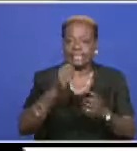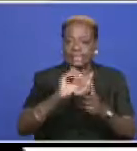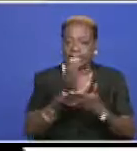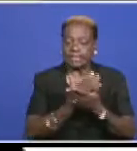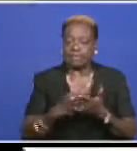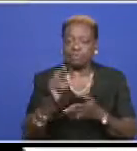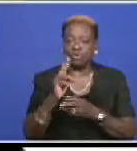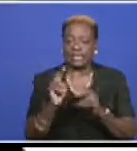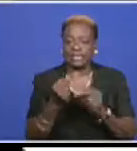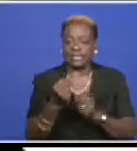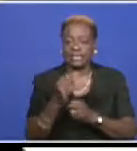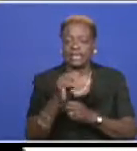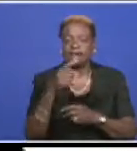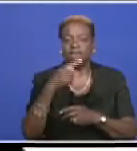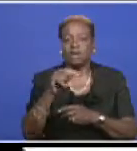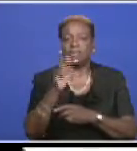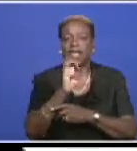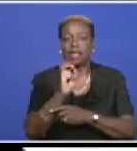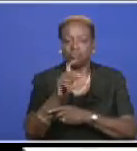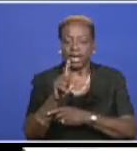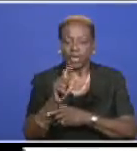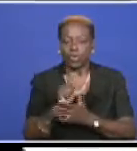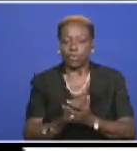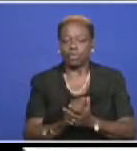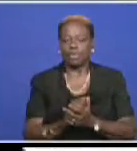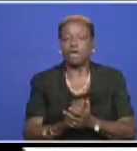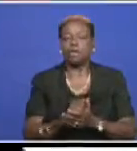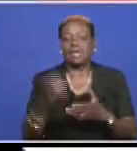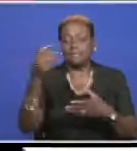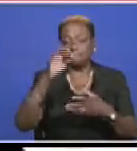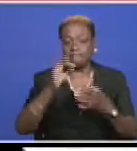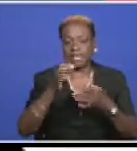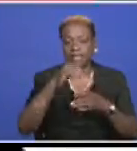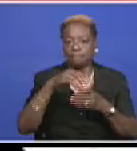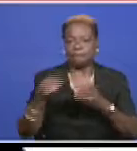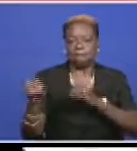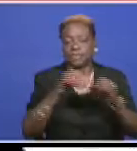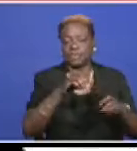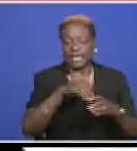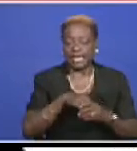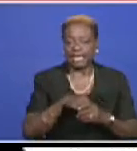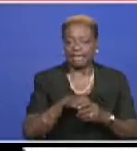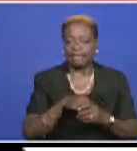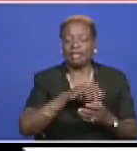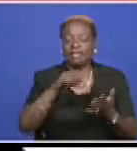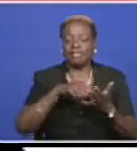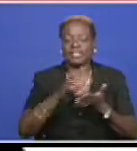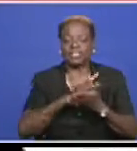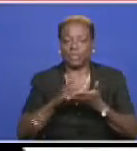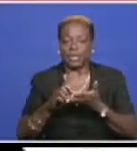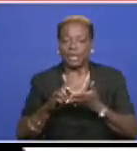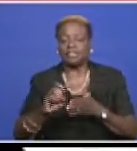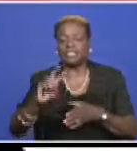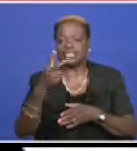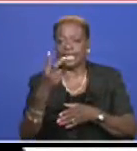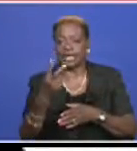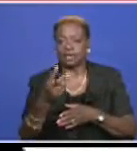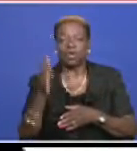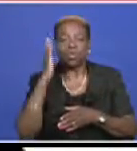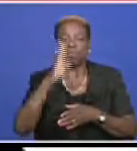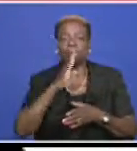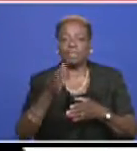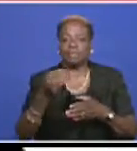of which we expect to be installed by Wednesday of this week, with a second bank of Agreco units generation due to be installed by the